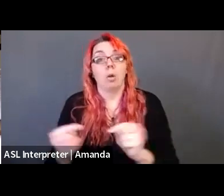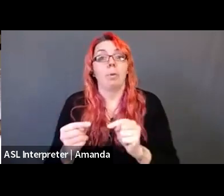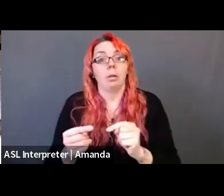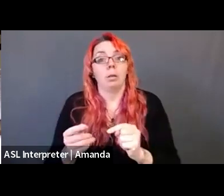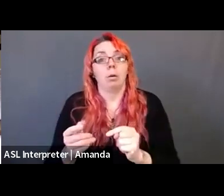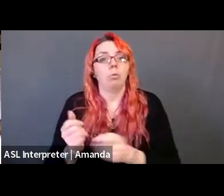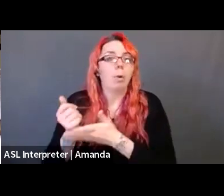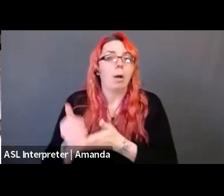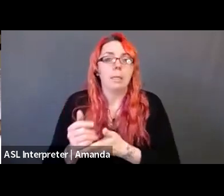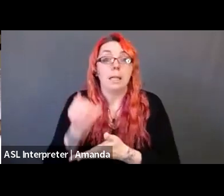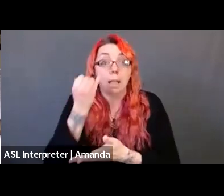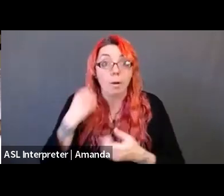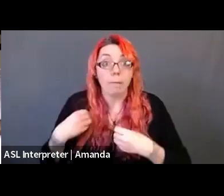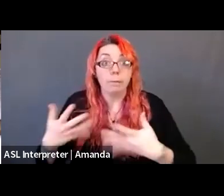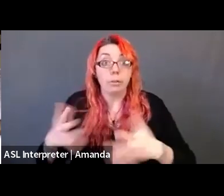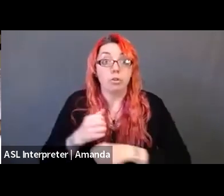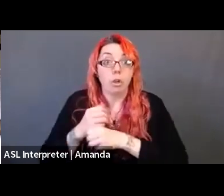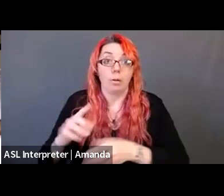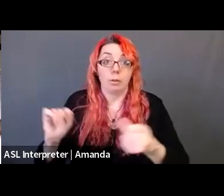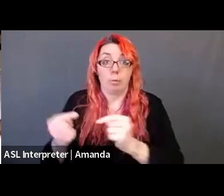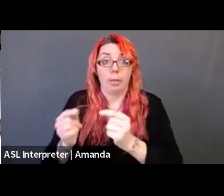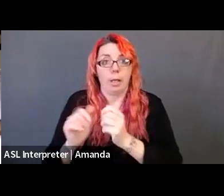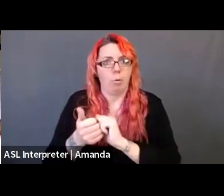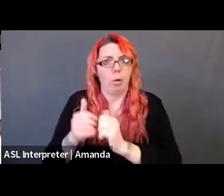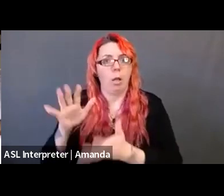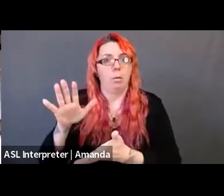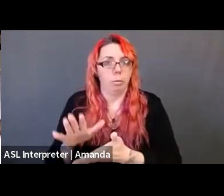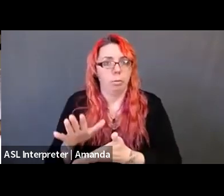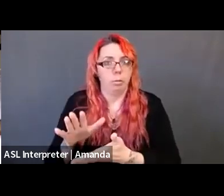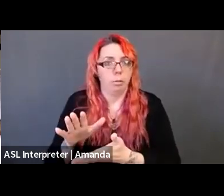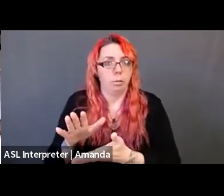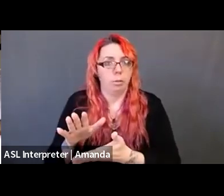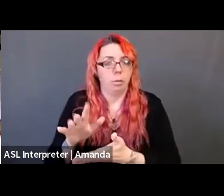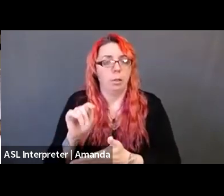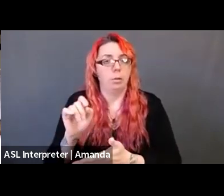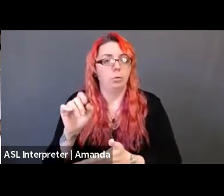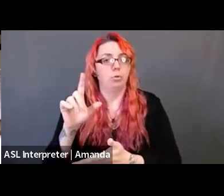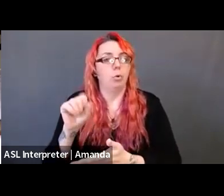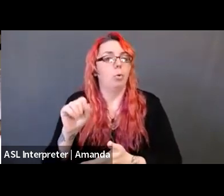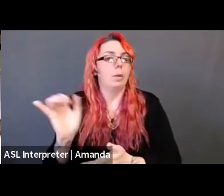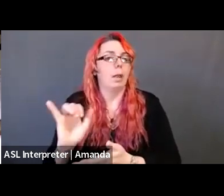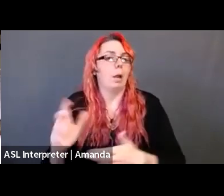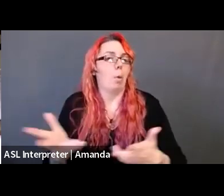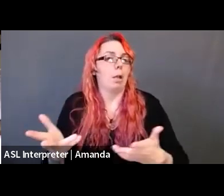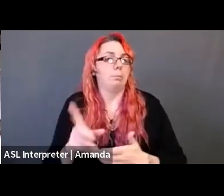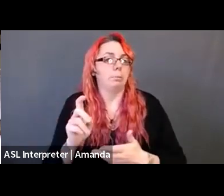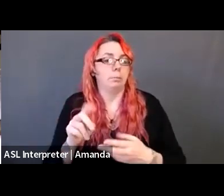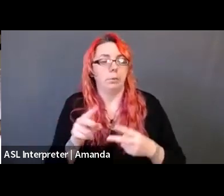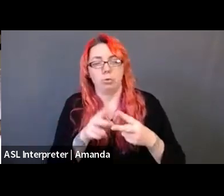but I just wanted to mention those questions because they do seem to be on people's minds as we work through this conversation.